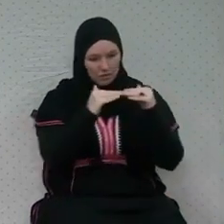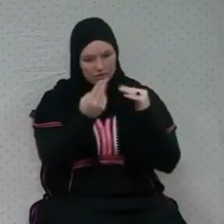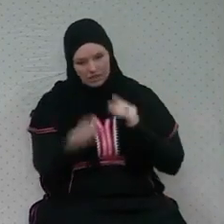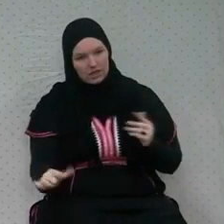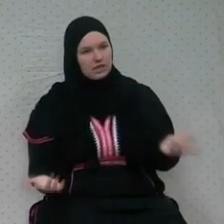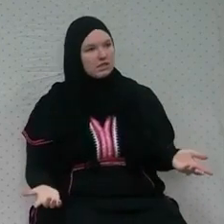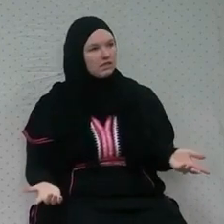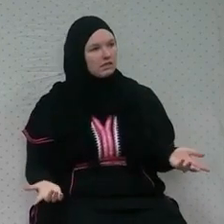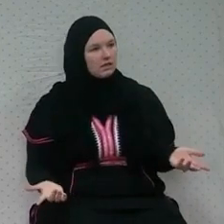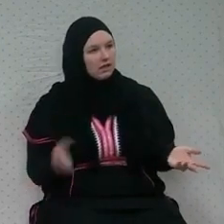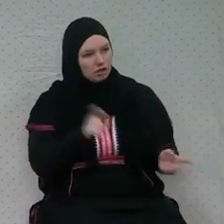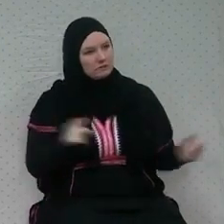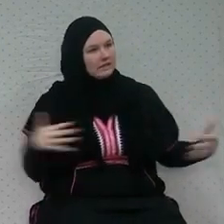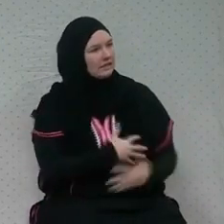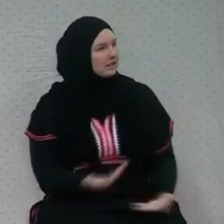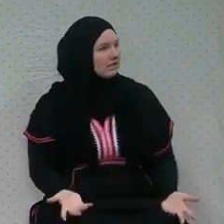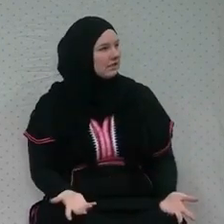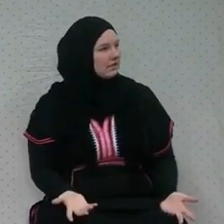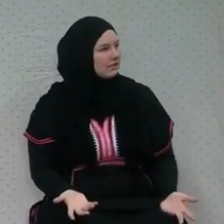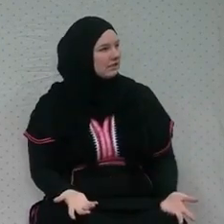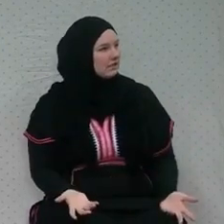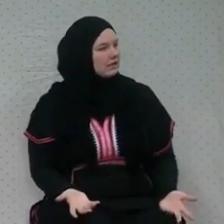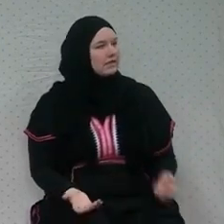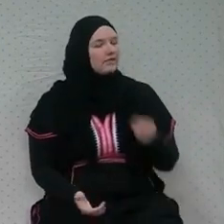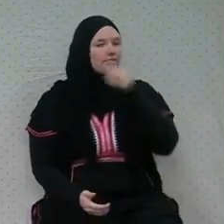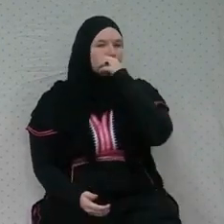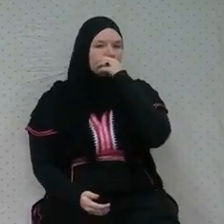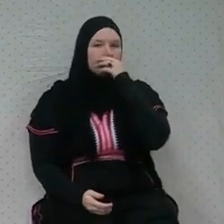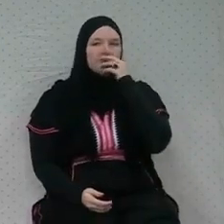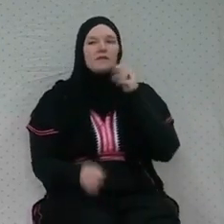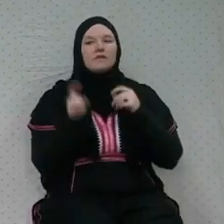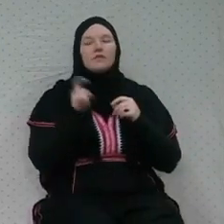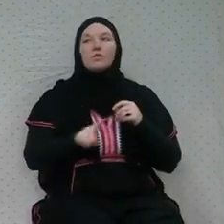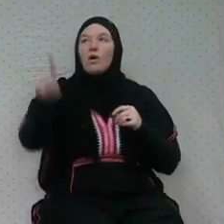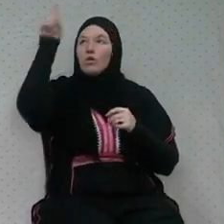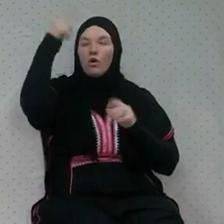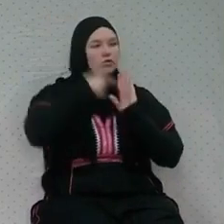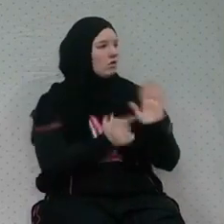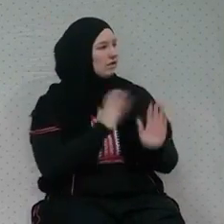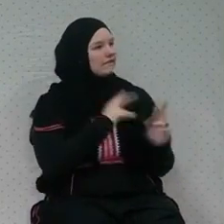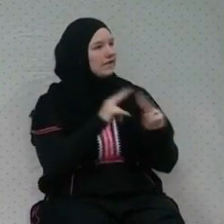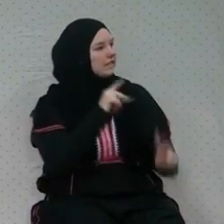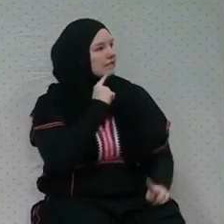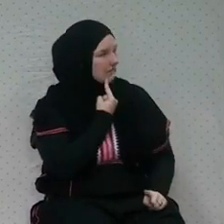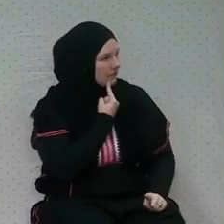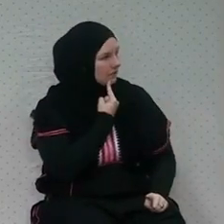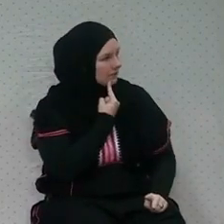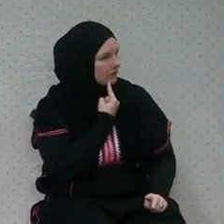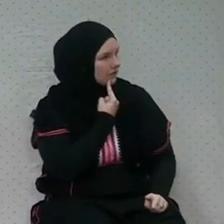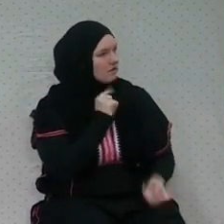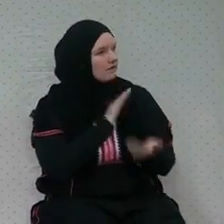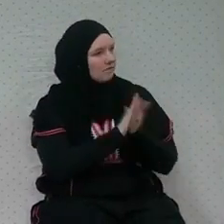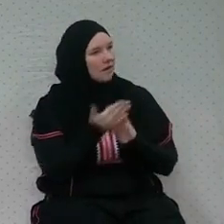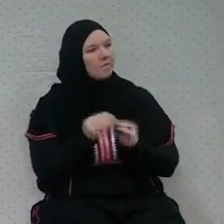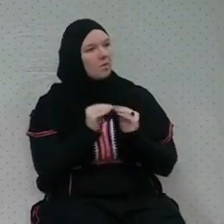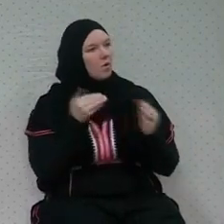The Prophet sallallahu alaihi wasallam, to illustrate for us how serious it is to get close to what is haram,